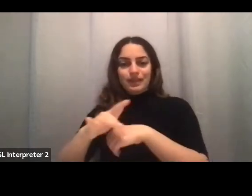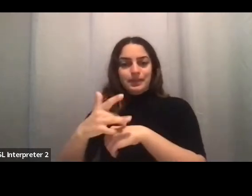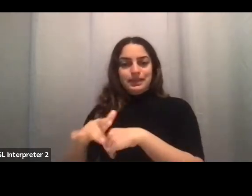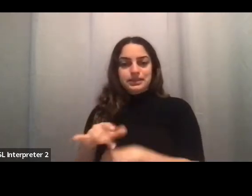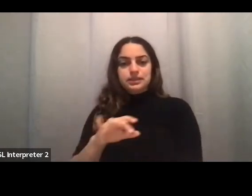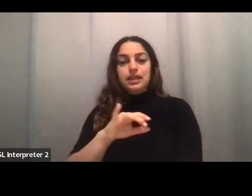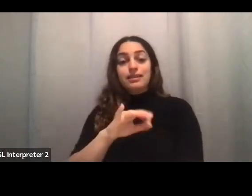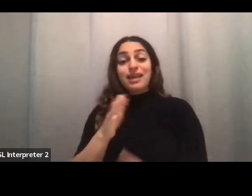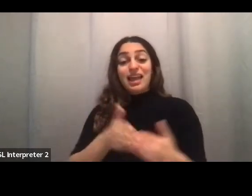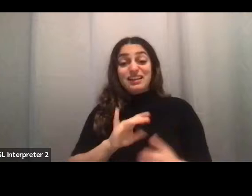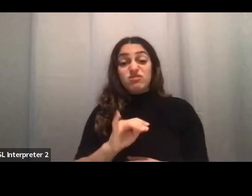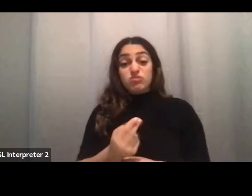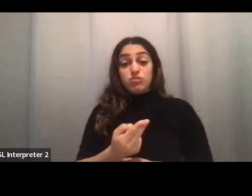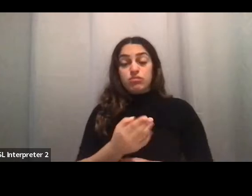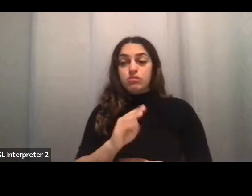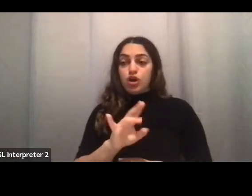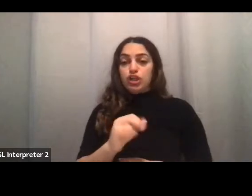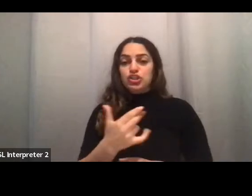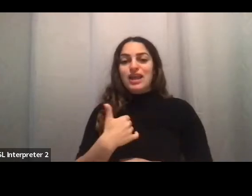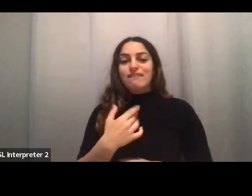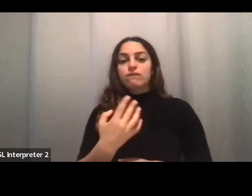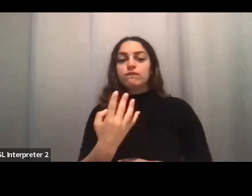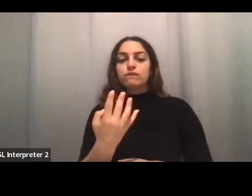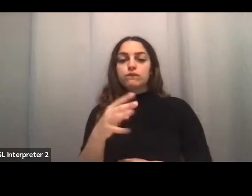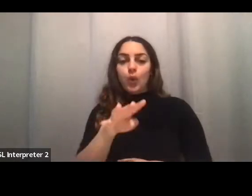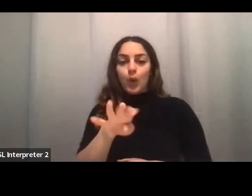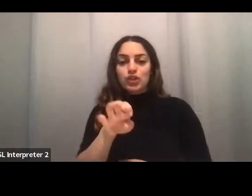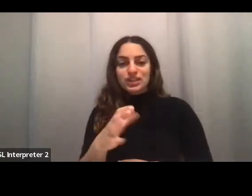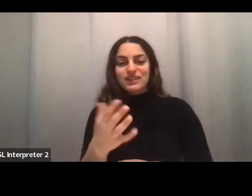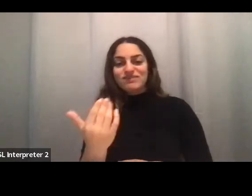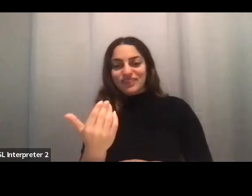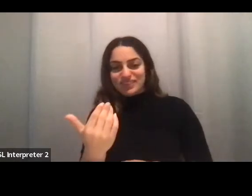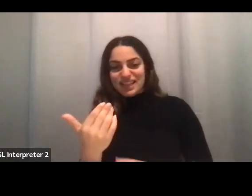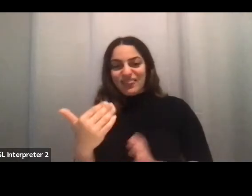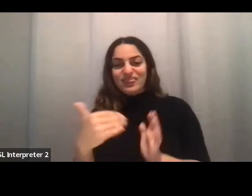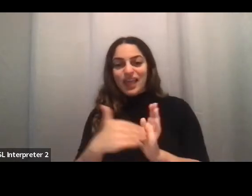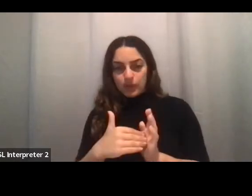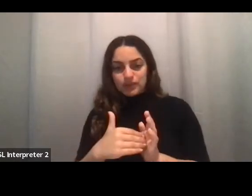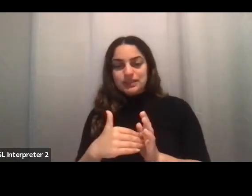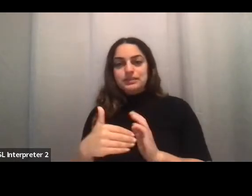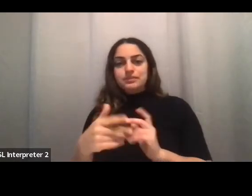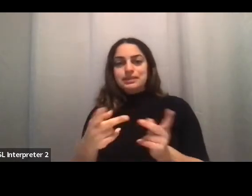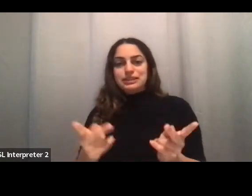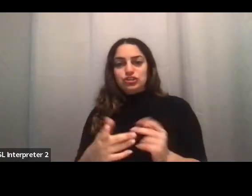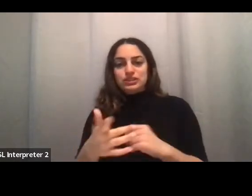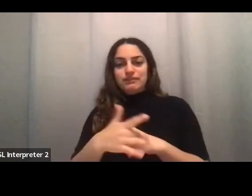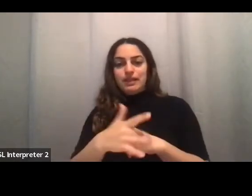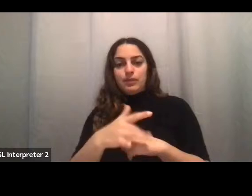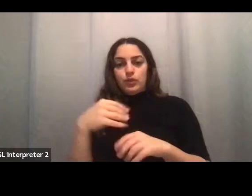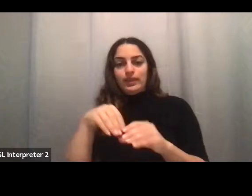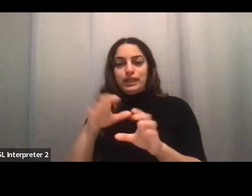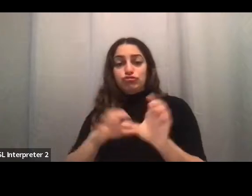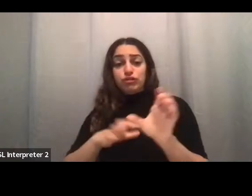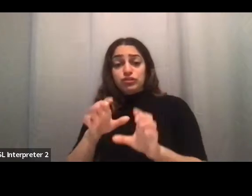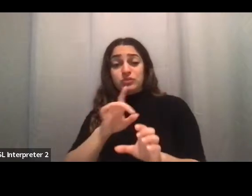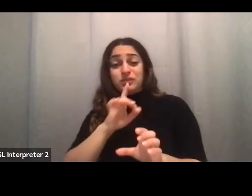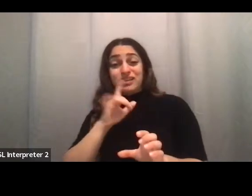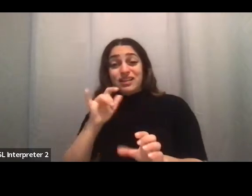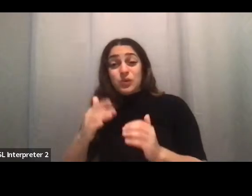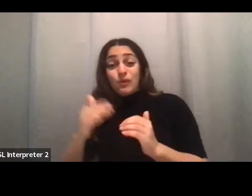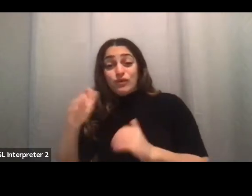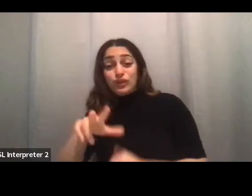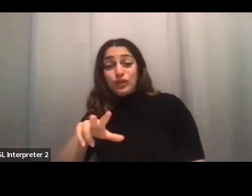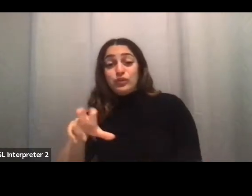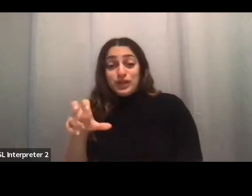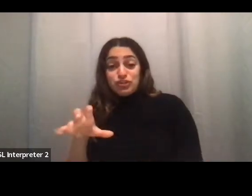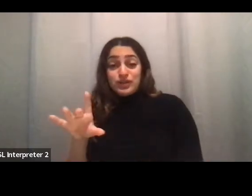415 000 positions that were open in construction that actually exceeded the 388 000 workers who were